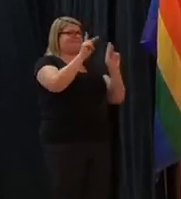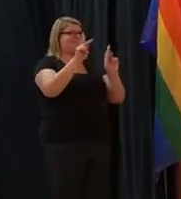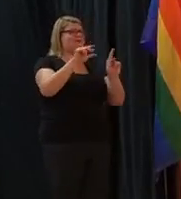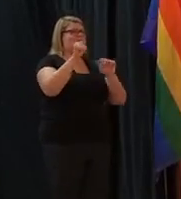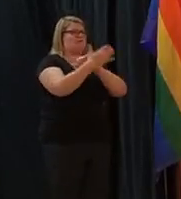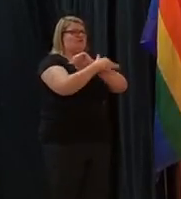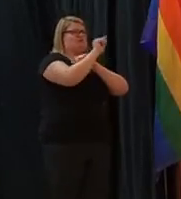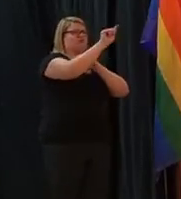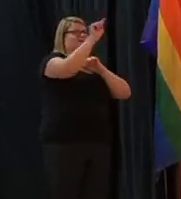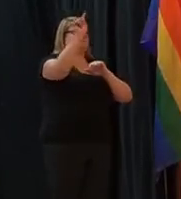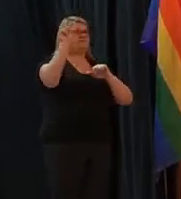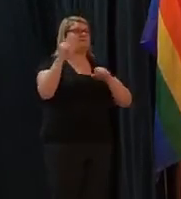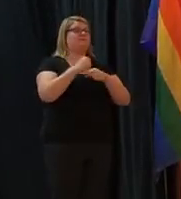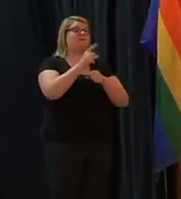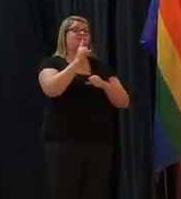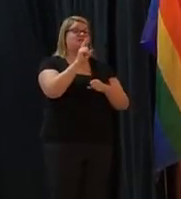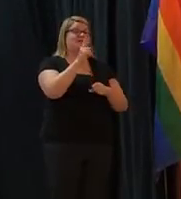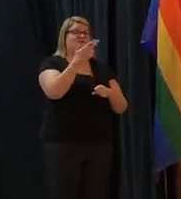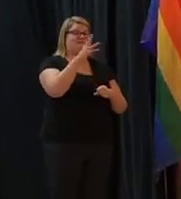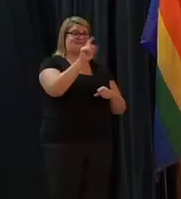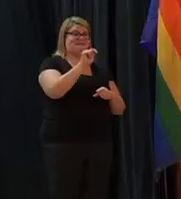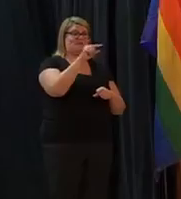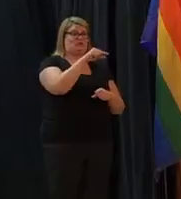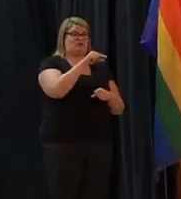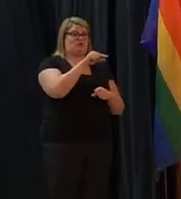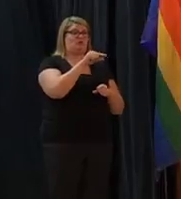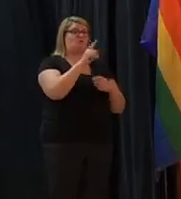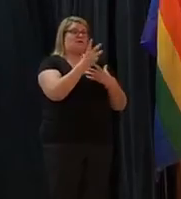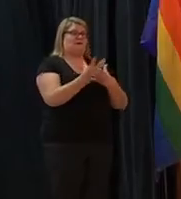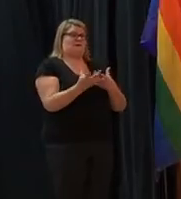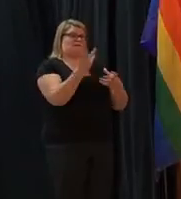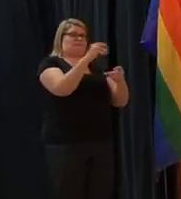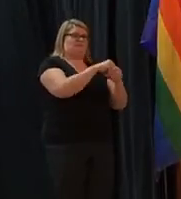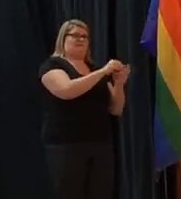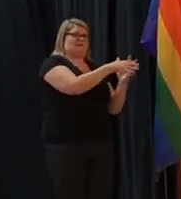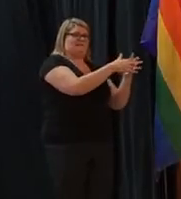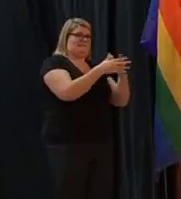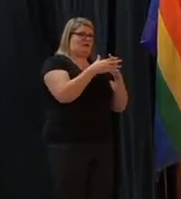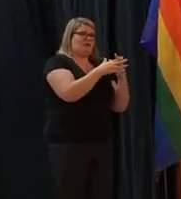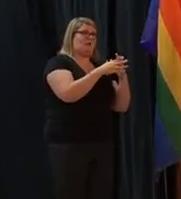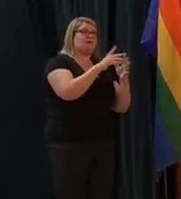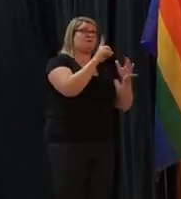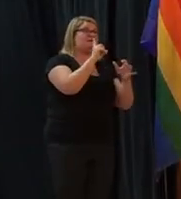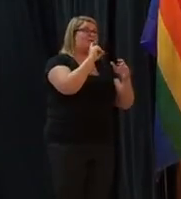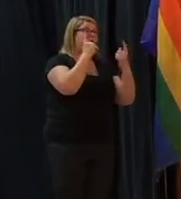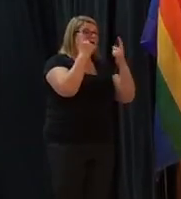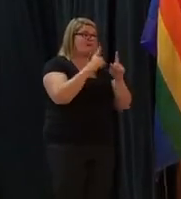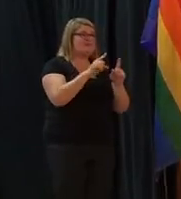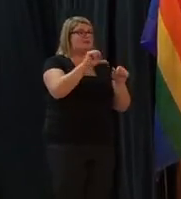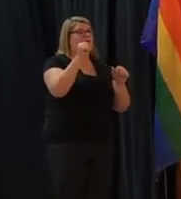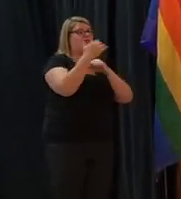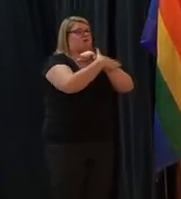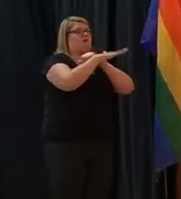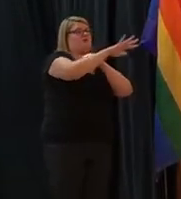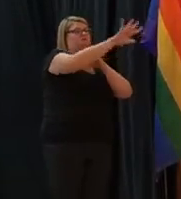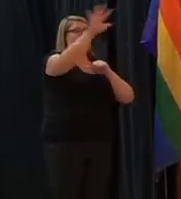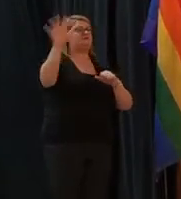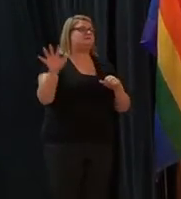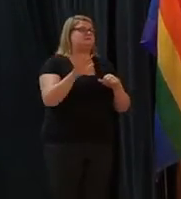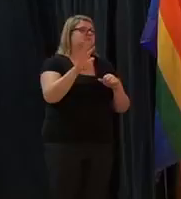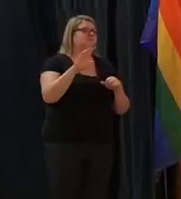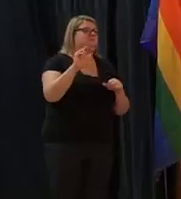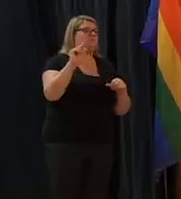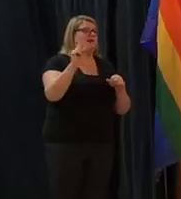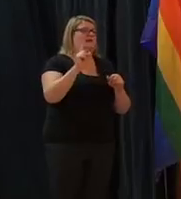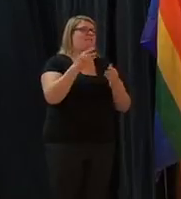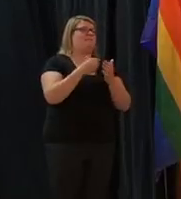that LGBTQ inclusiveness in America is also a reality in those countries where they are